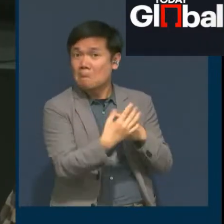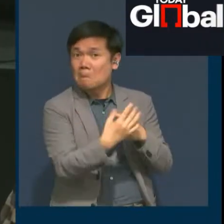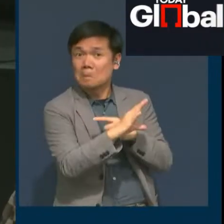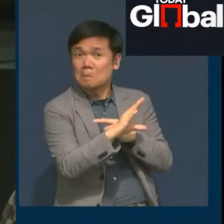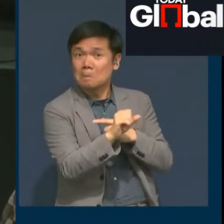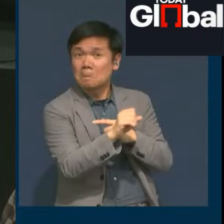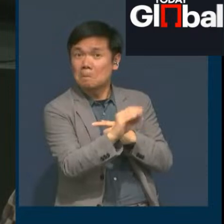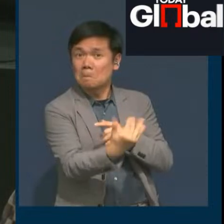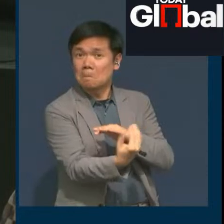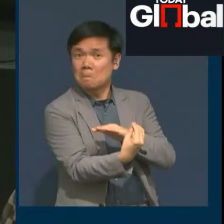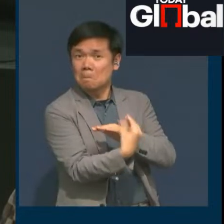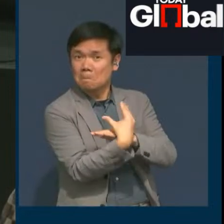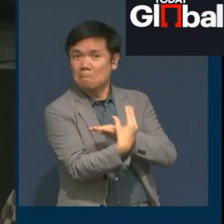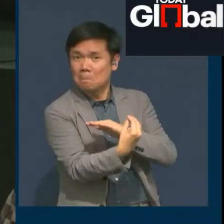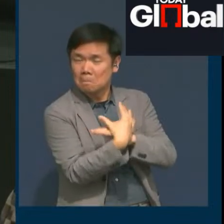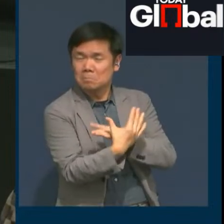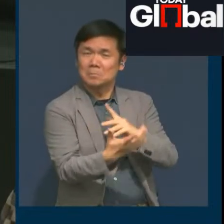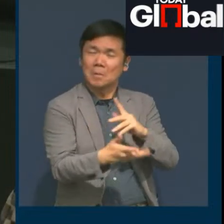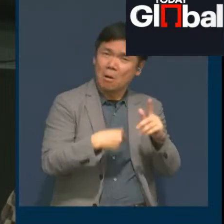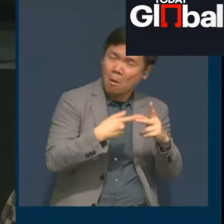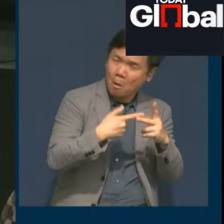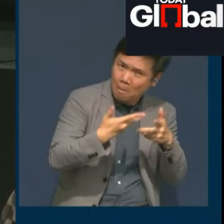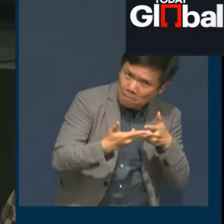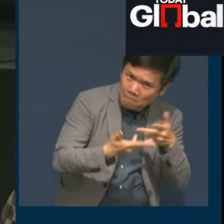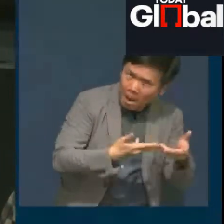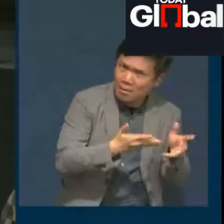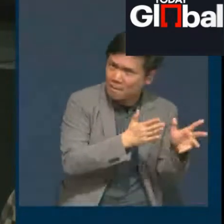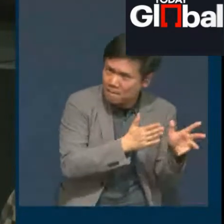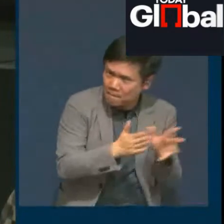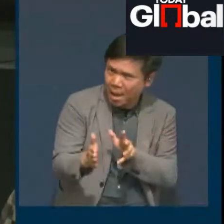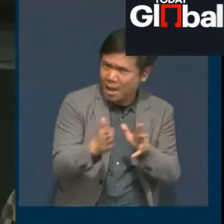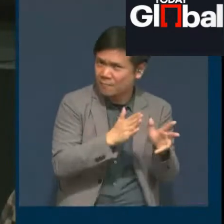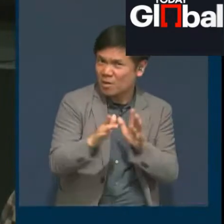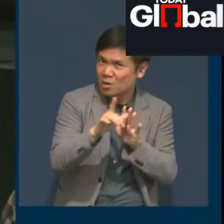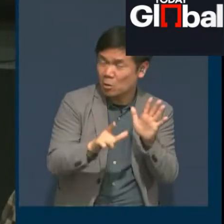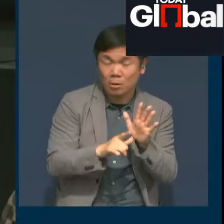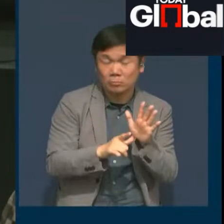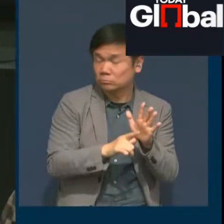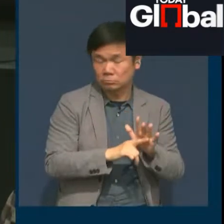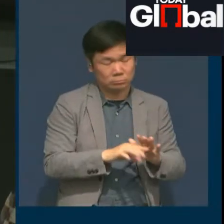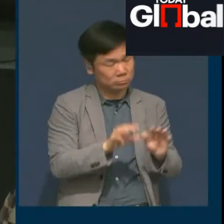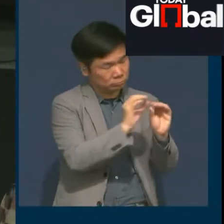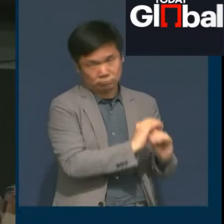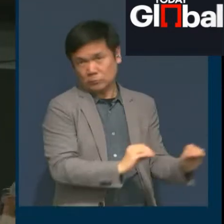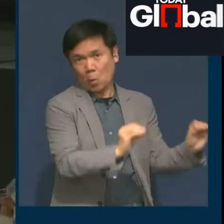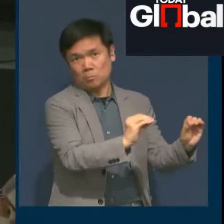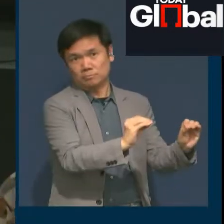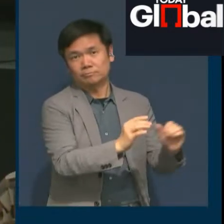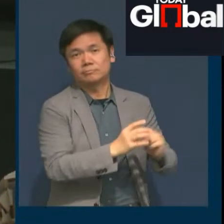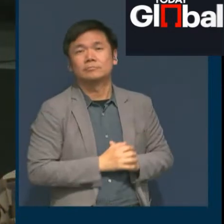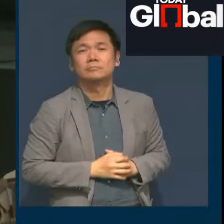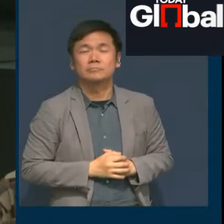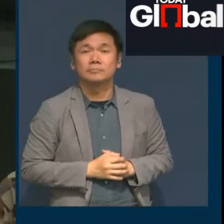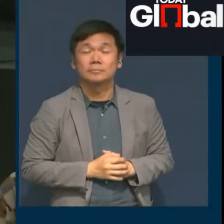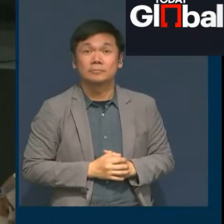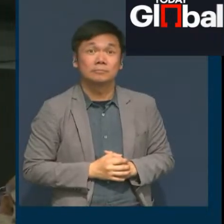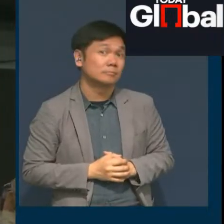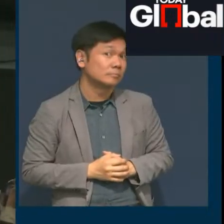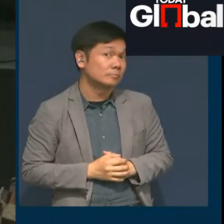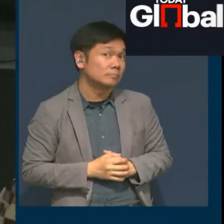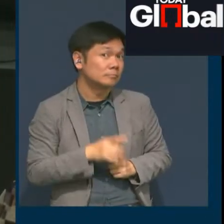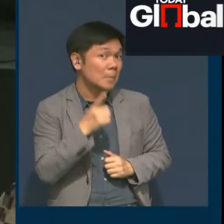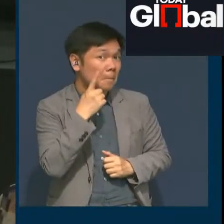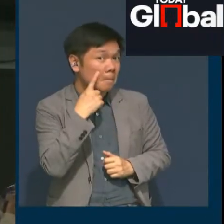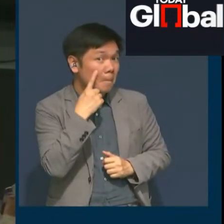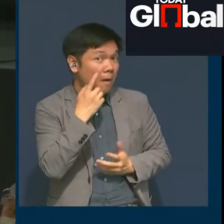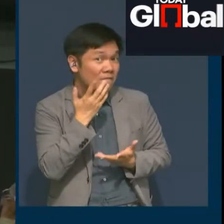consultations, and preparation of laws. These are the persons that are that benefit